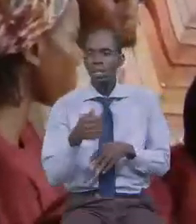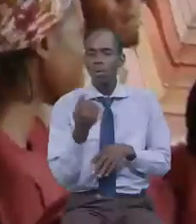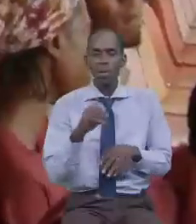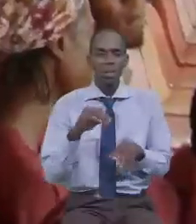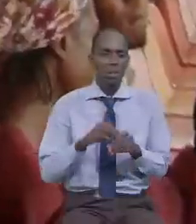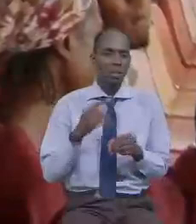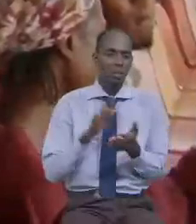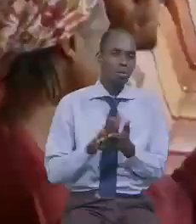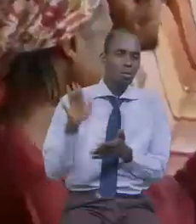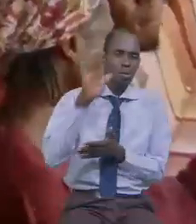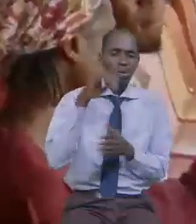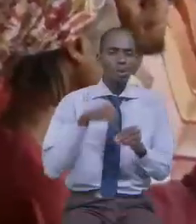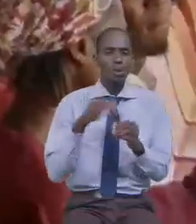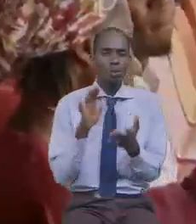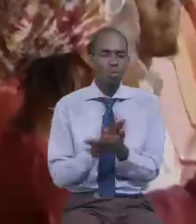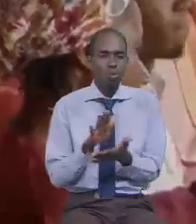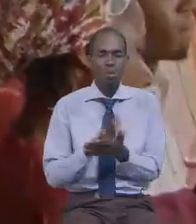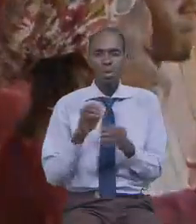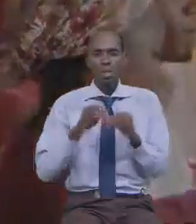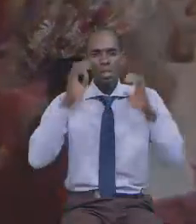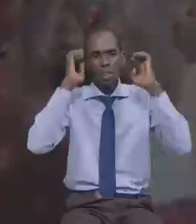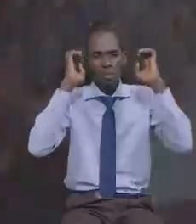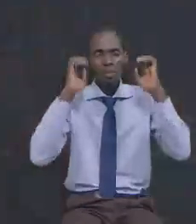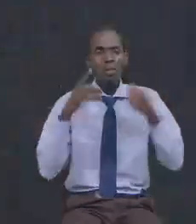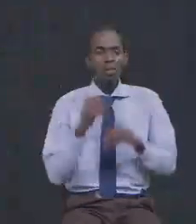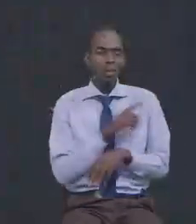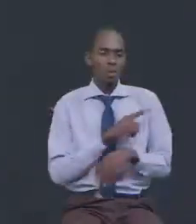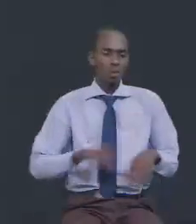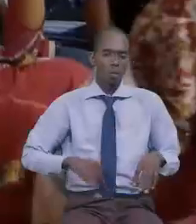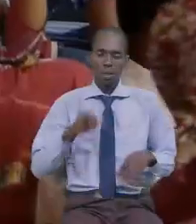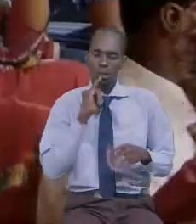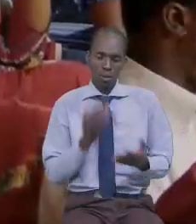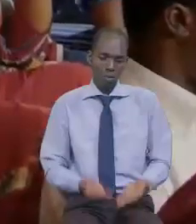the schools, in education, the Lord is raising you up.